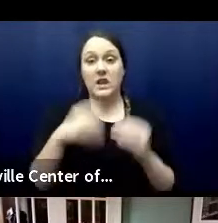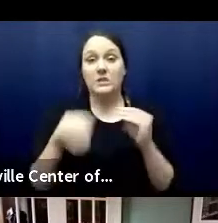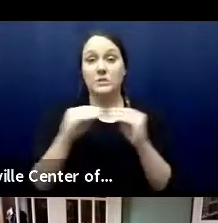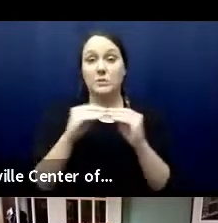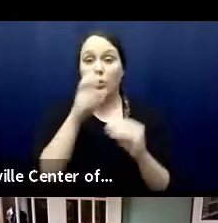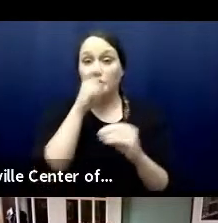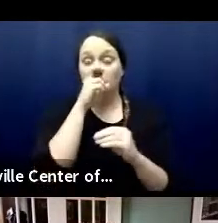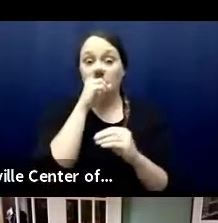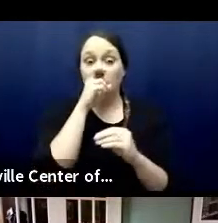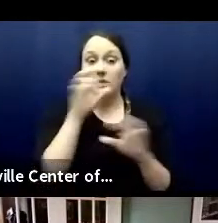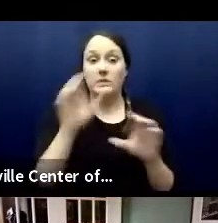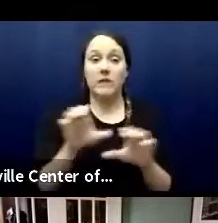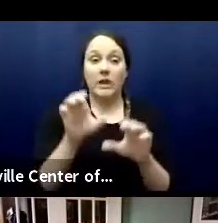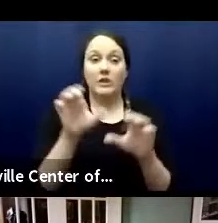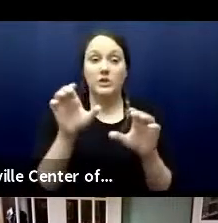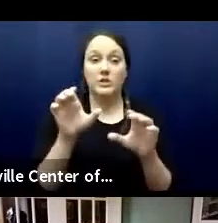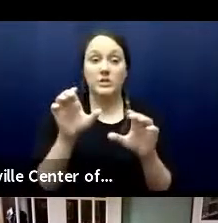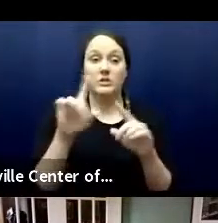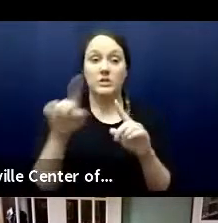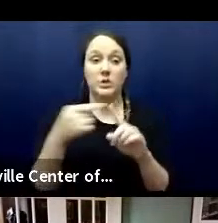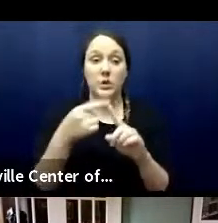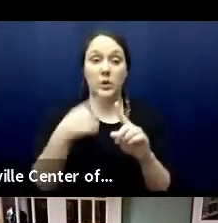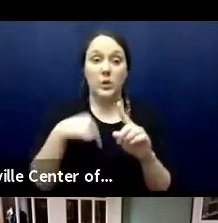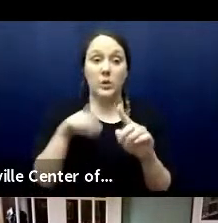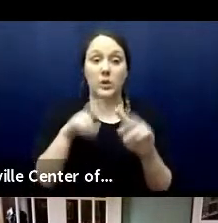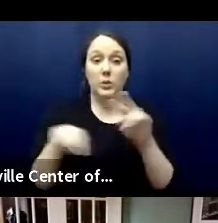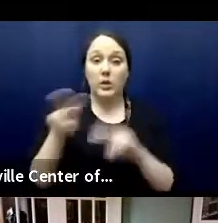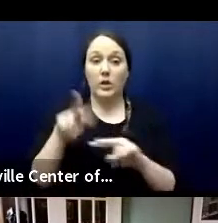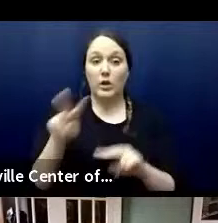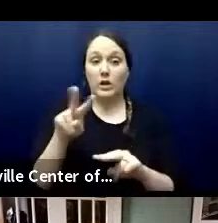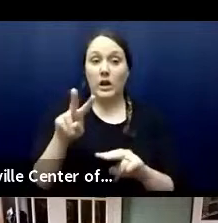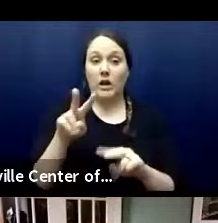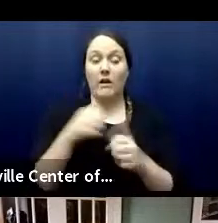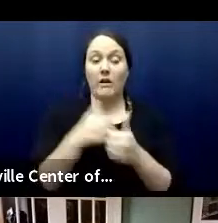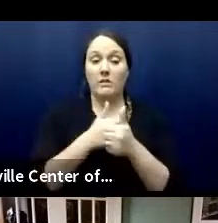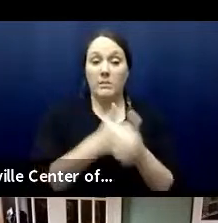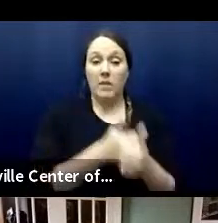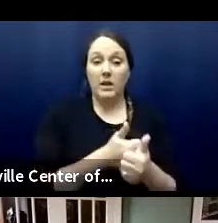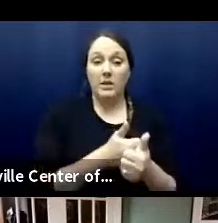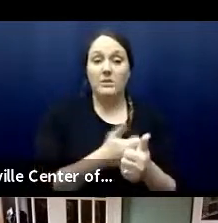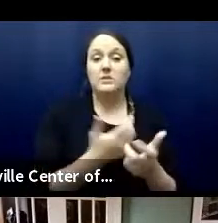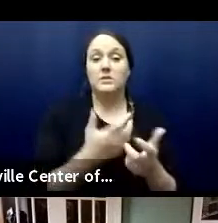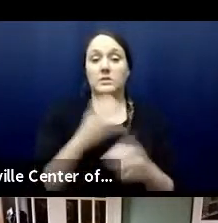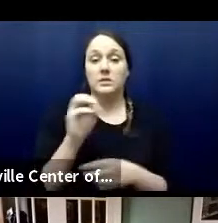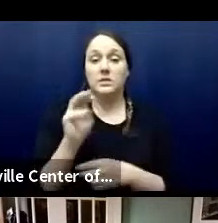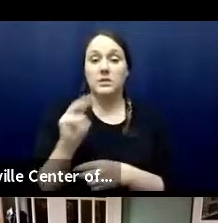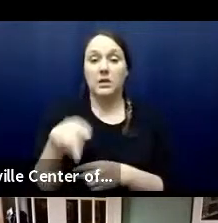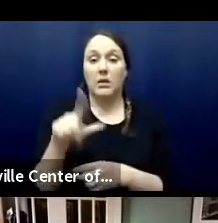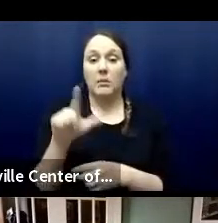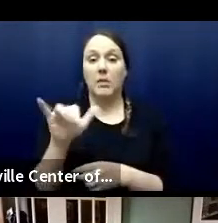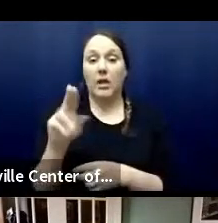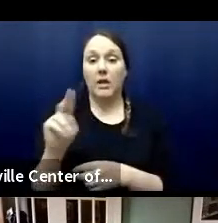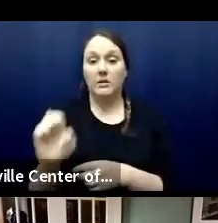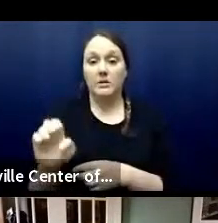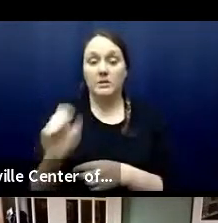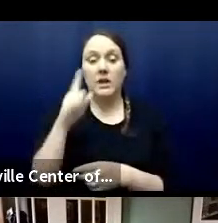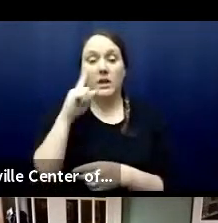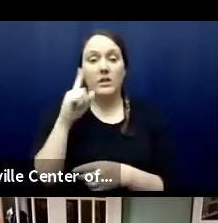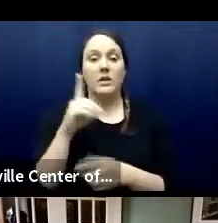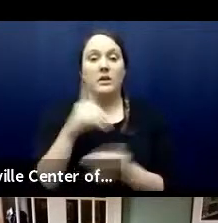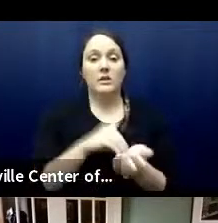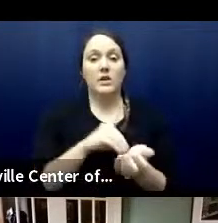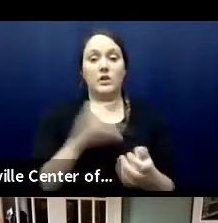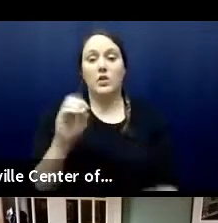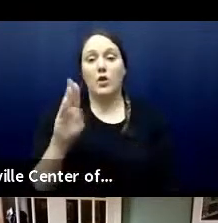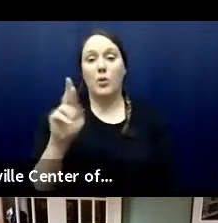action. When we look at the compliance, I think that Dr. O'Brien hit it right on the head. There's